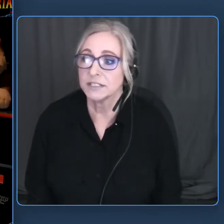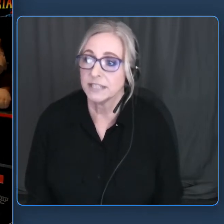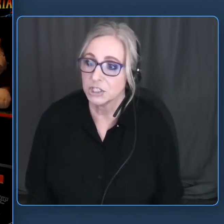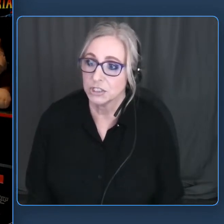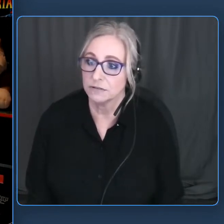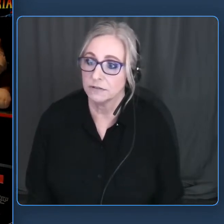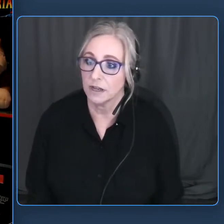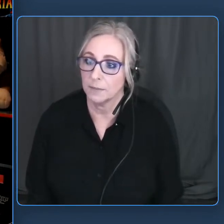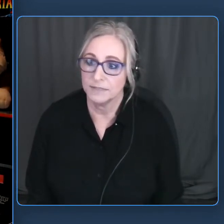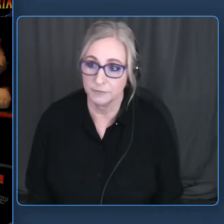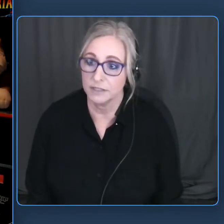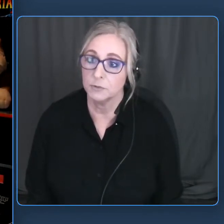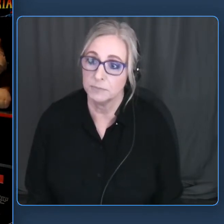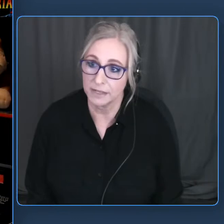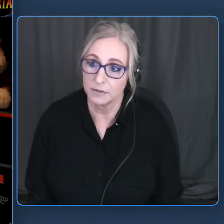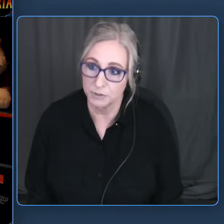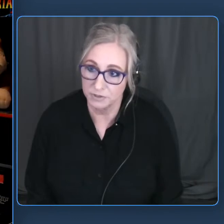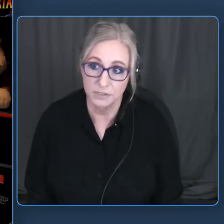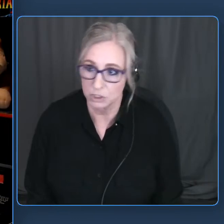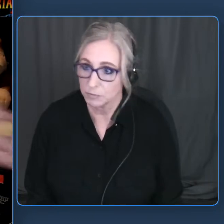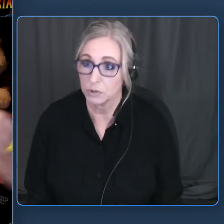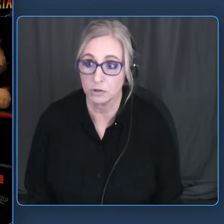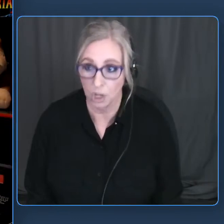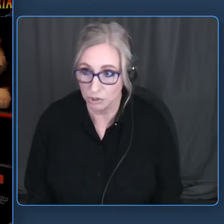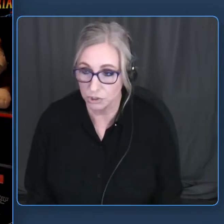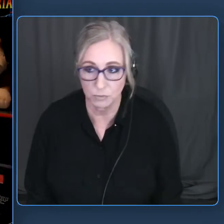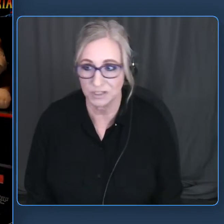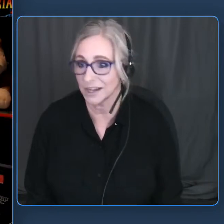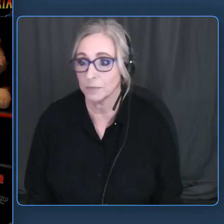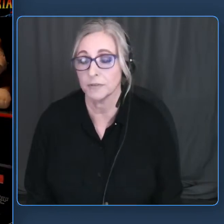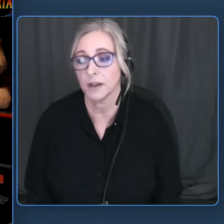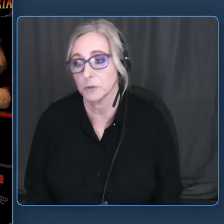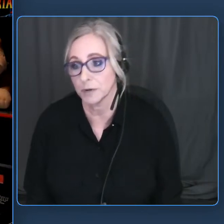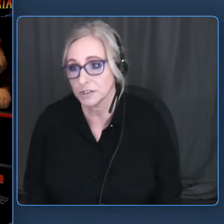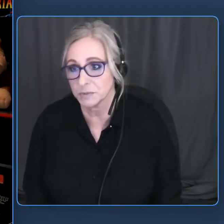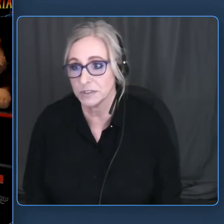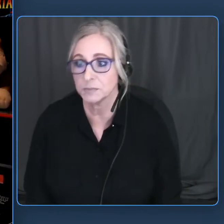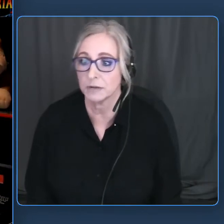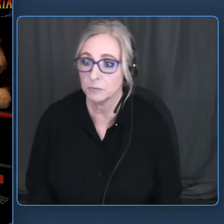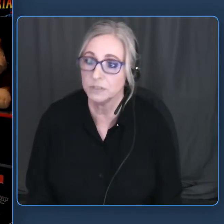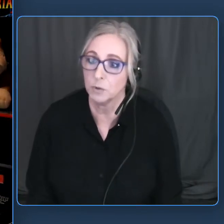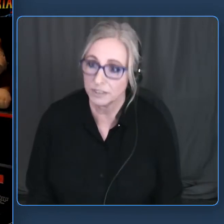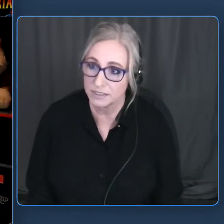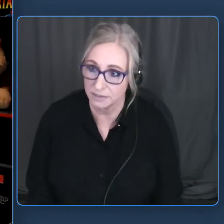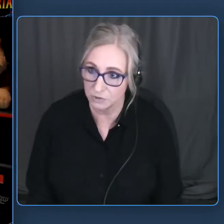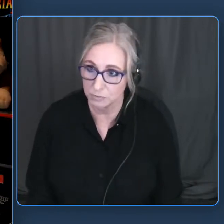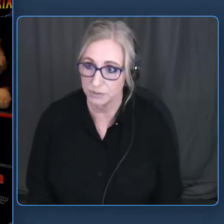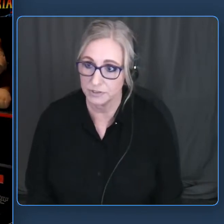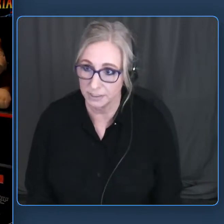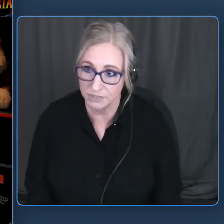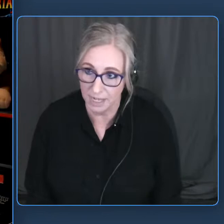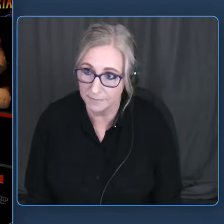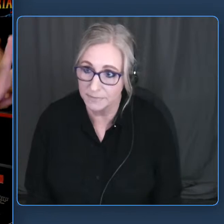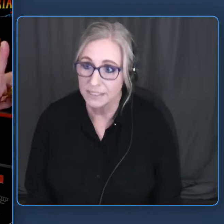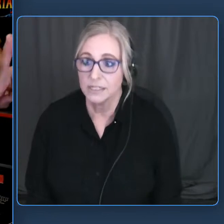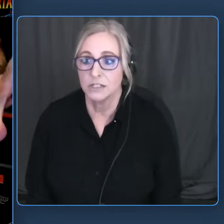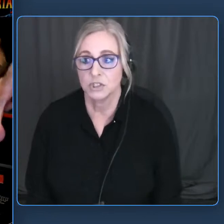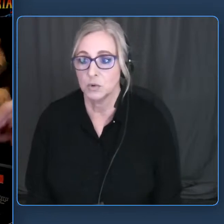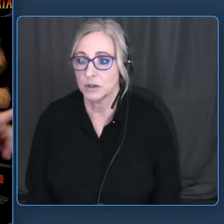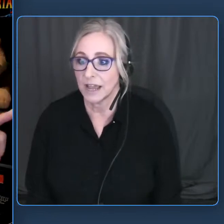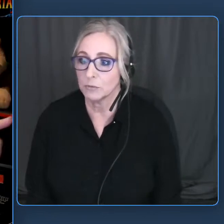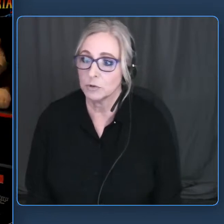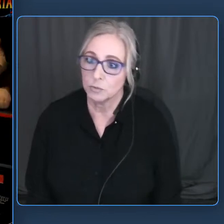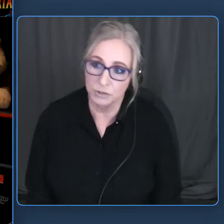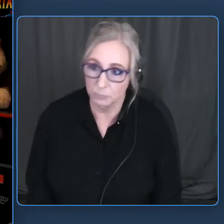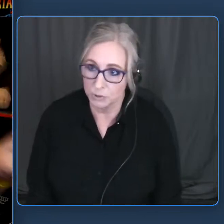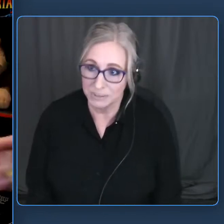For a presentation, definitely would make the interpreter larger, wouldn't care about the other participants, but I would want to see the interpreter the entire time.